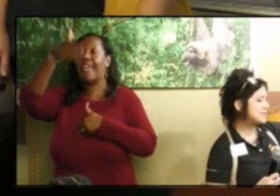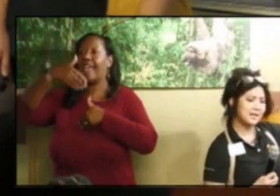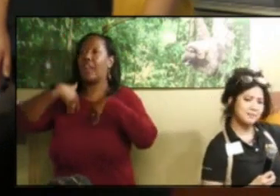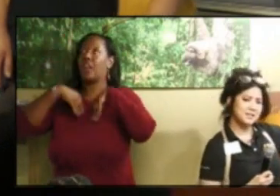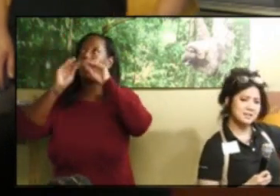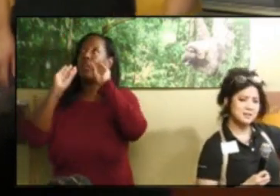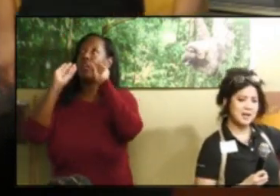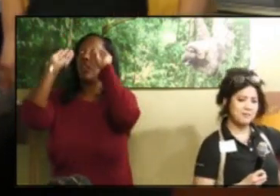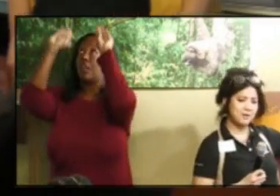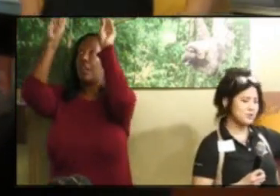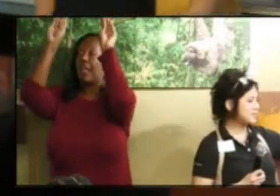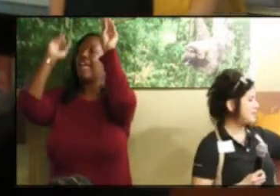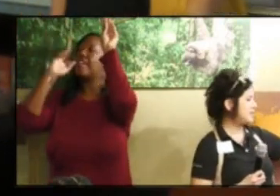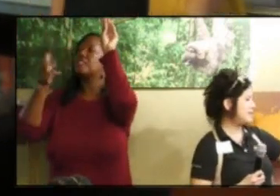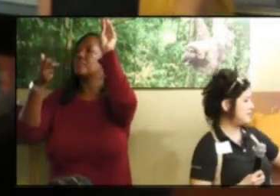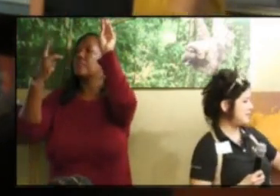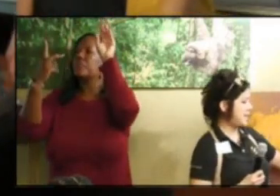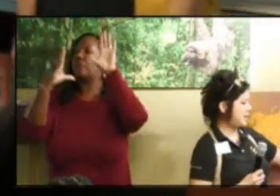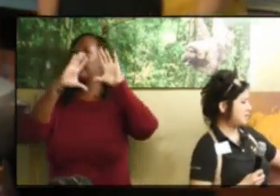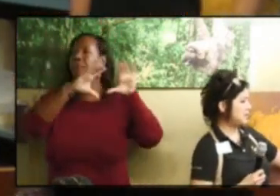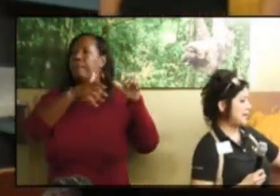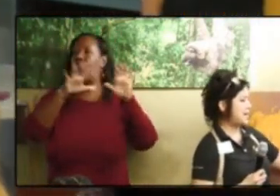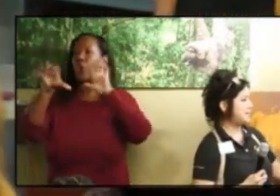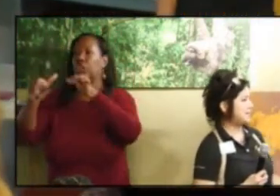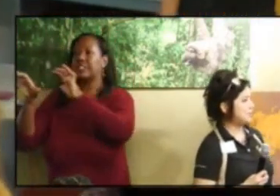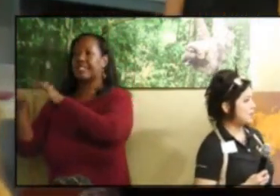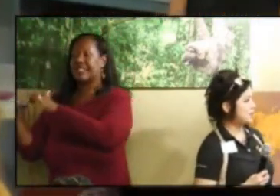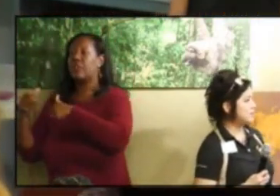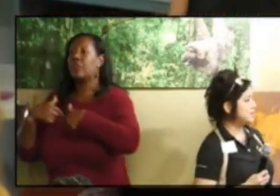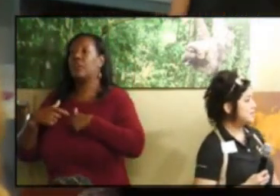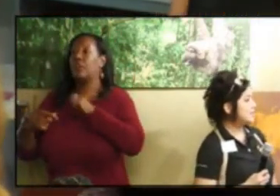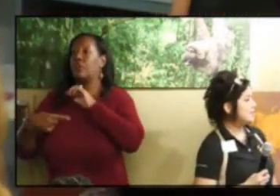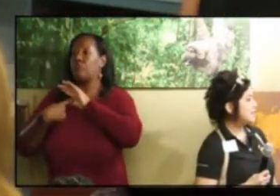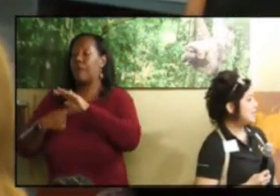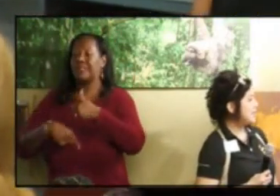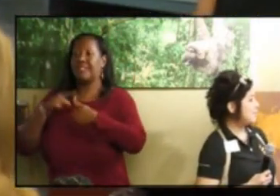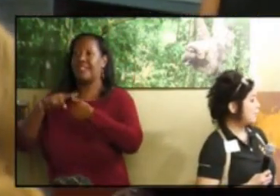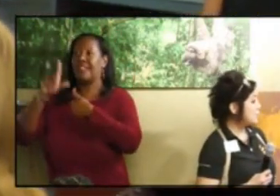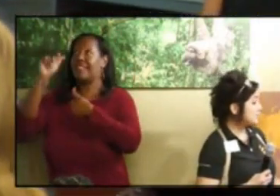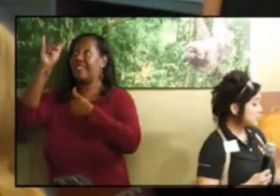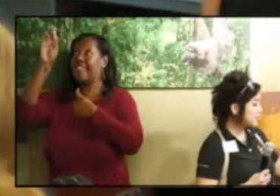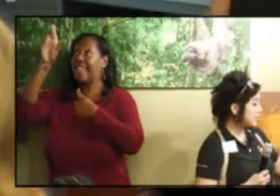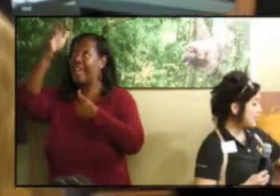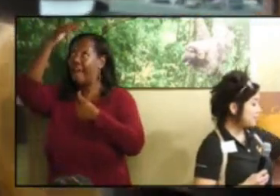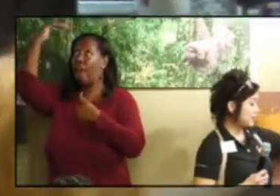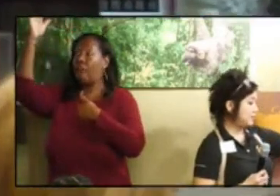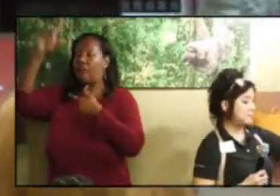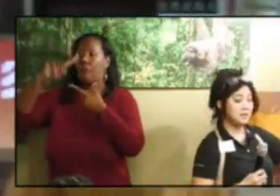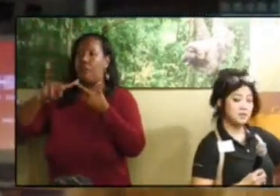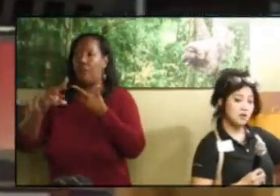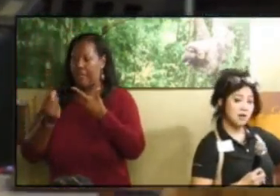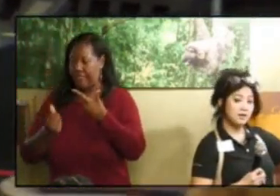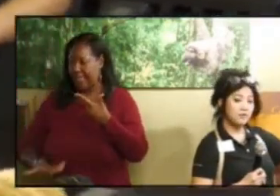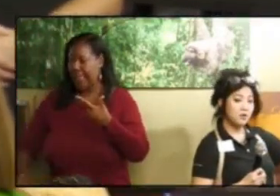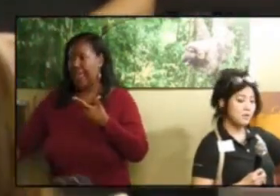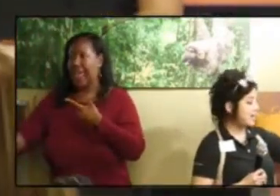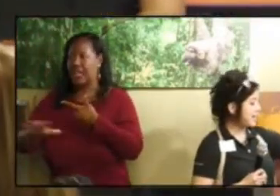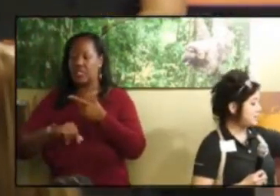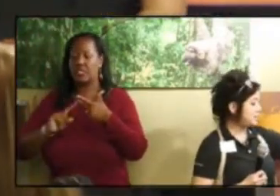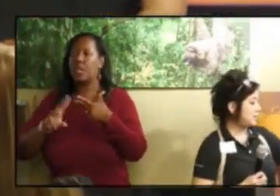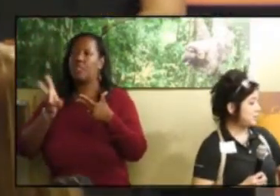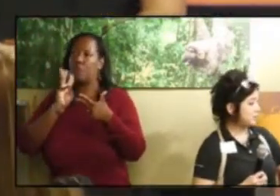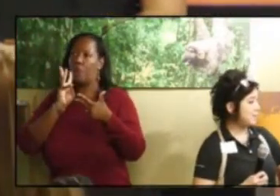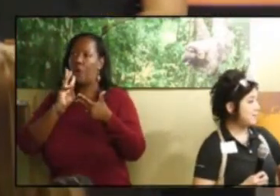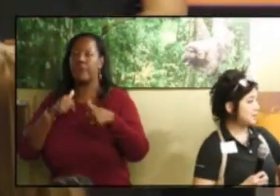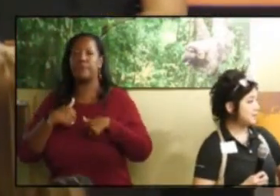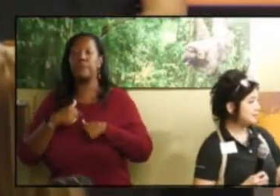3 segments that represent the air, the land, and the water. We started out in drawing form and